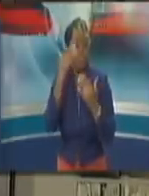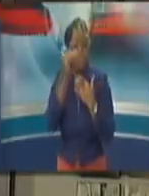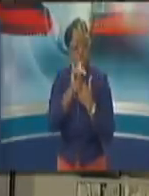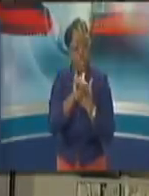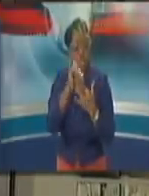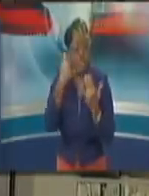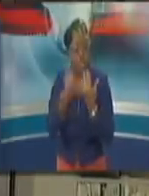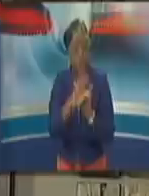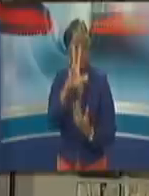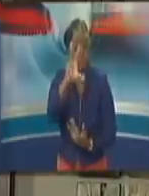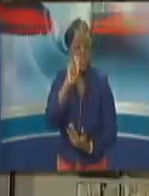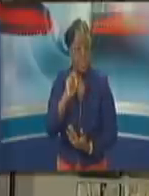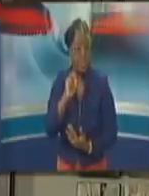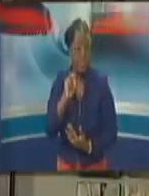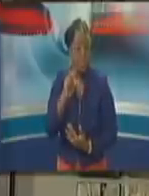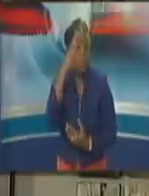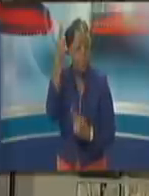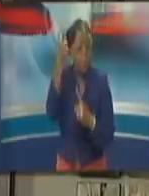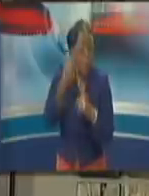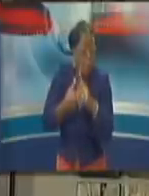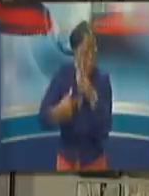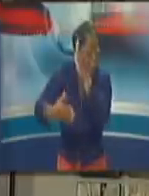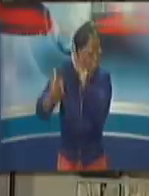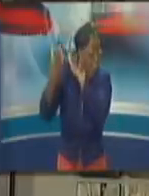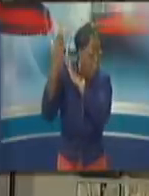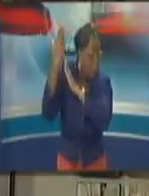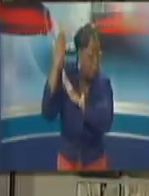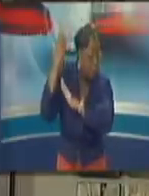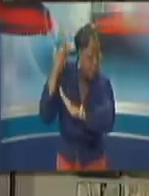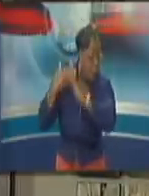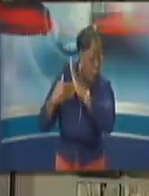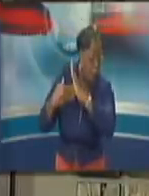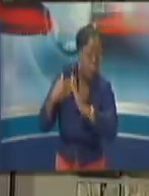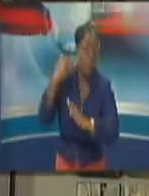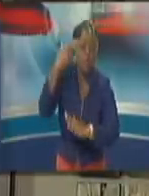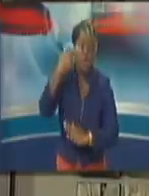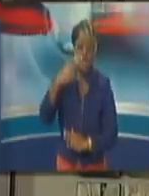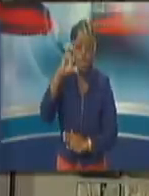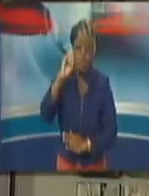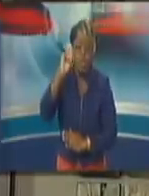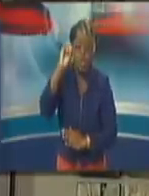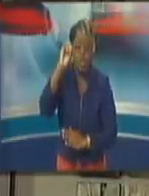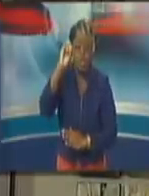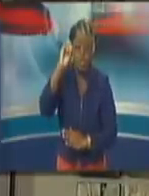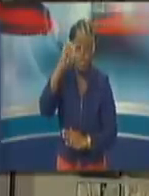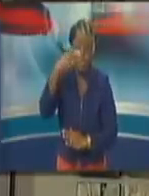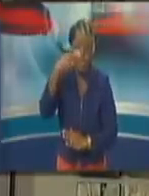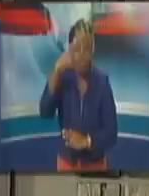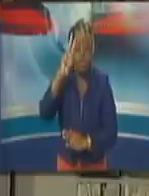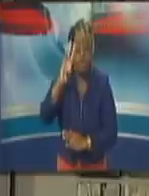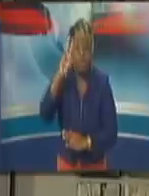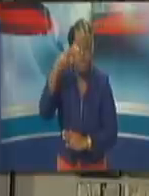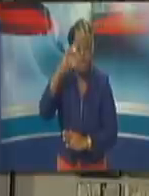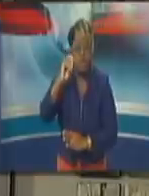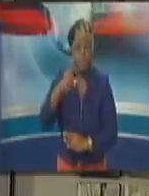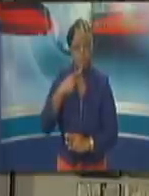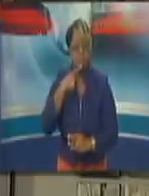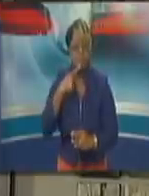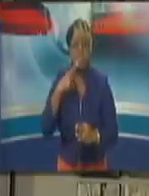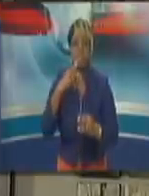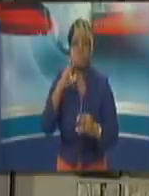month and a half approximately before WHO declared a global pandemic, took the